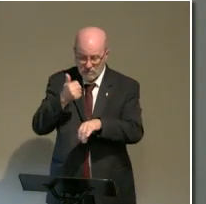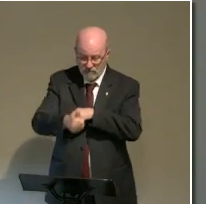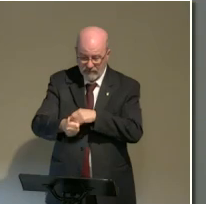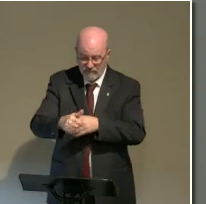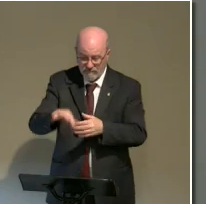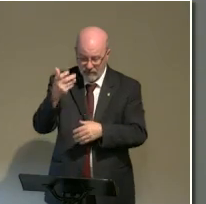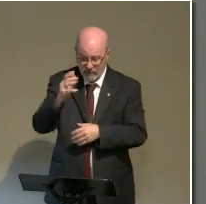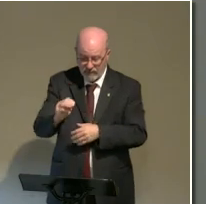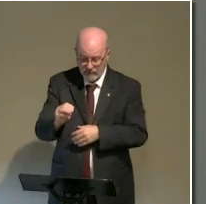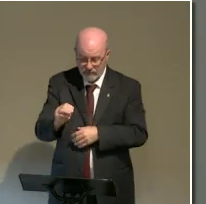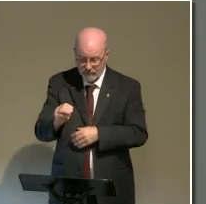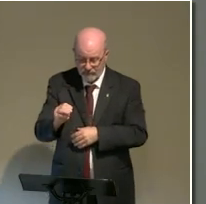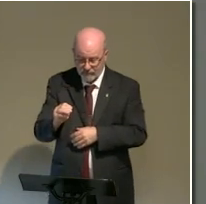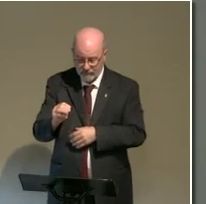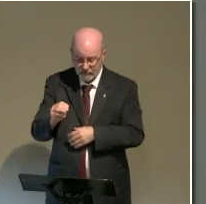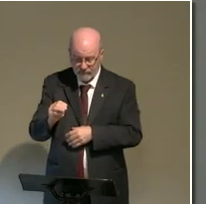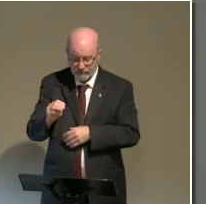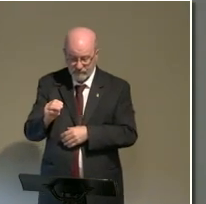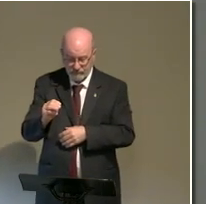fault in him.